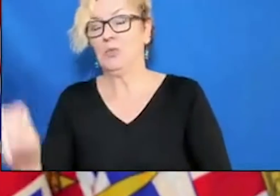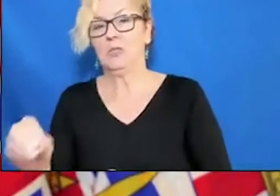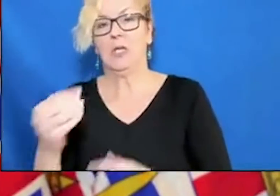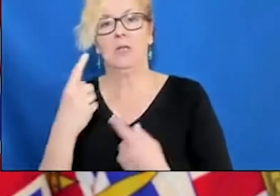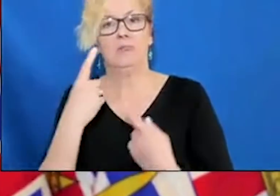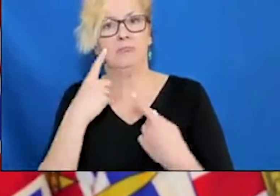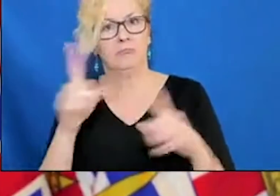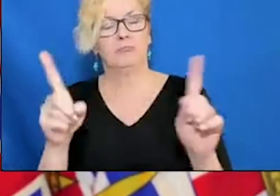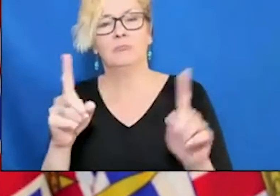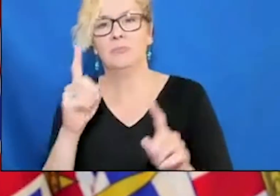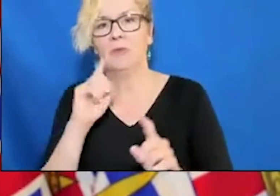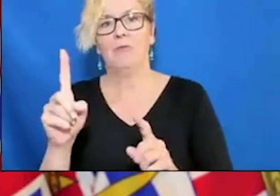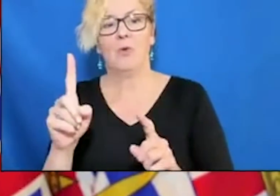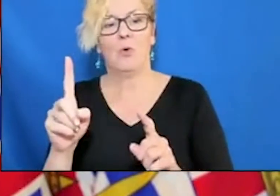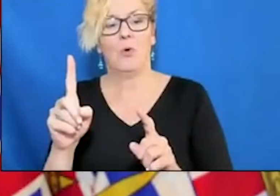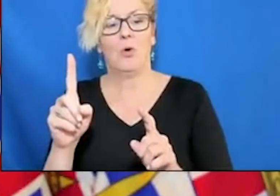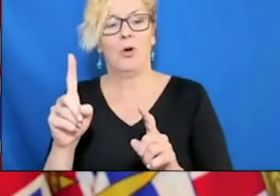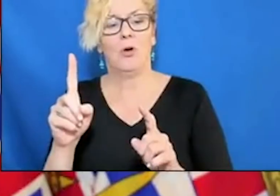us.